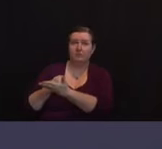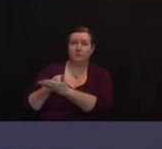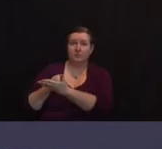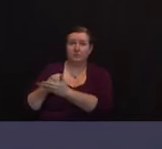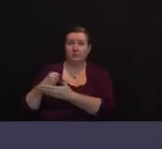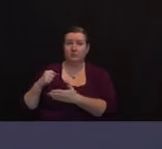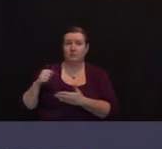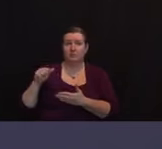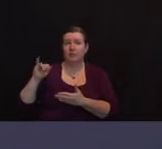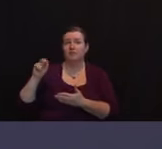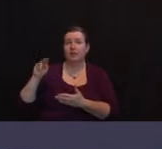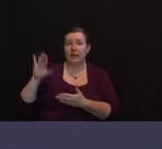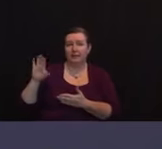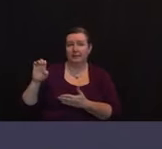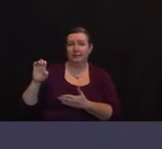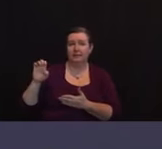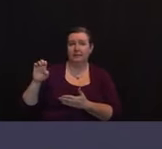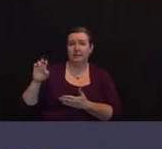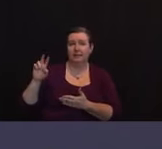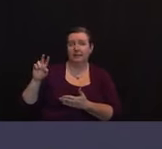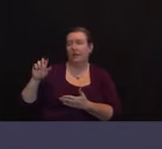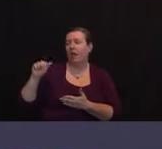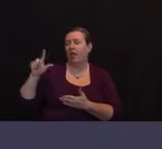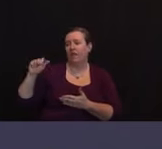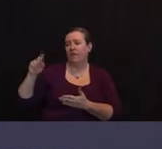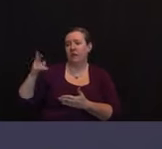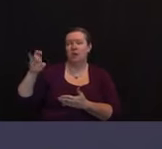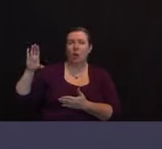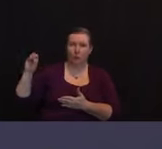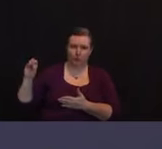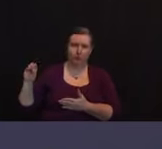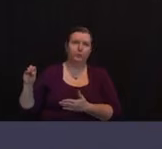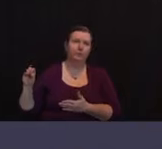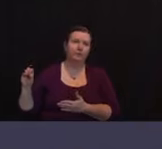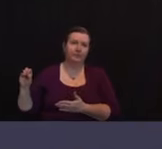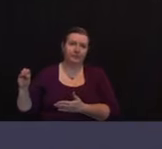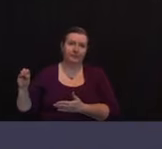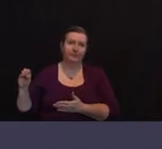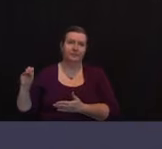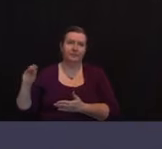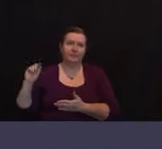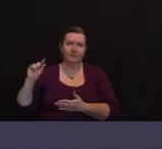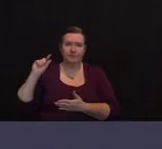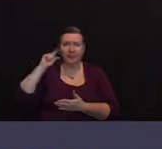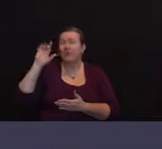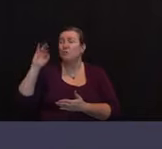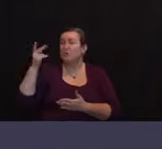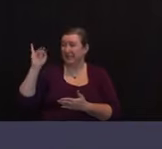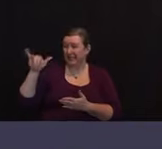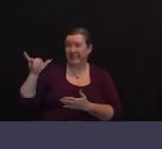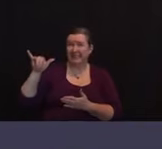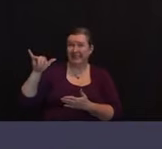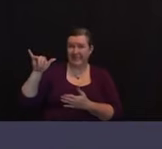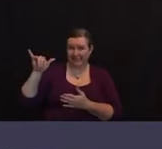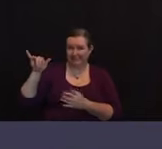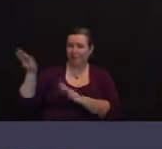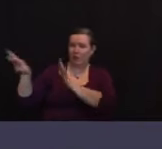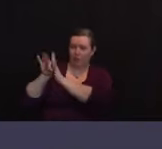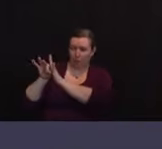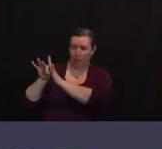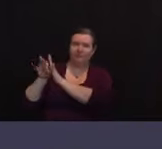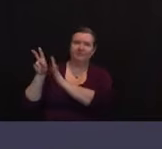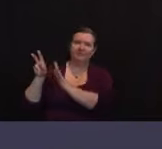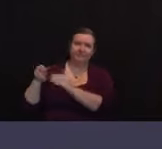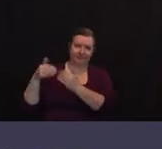by a friend and predecessor, Governor Christie Todd Whitman, but before that, across at least a couple